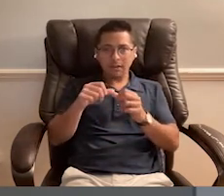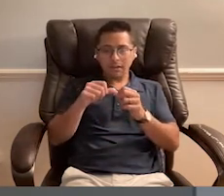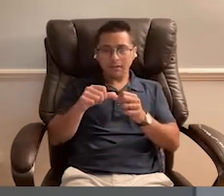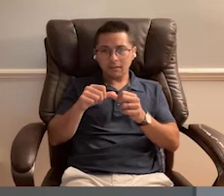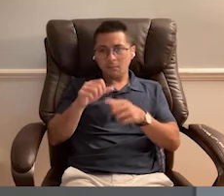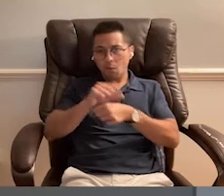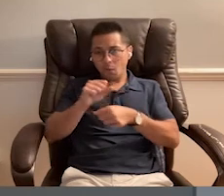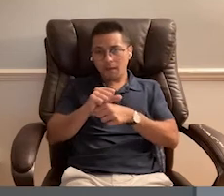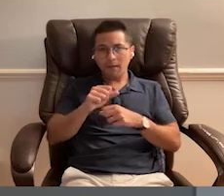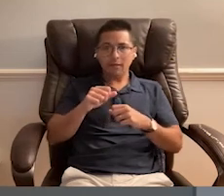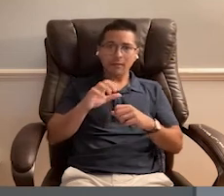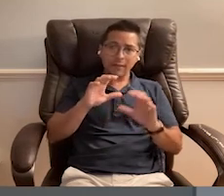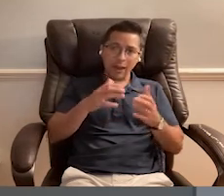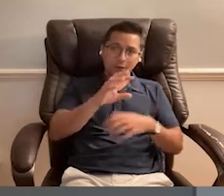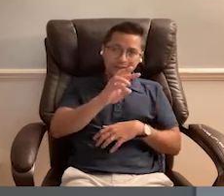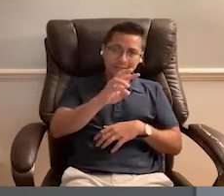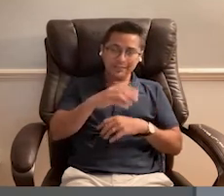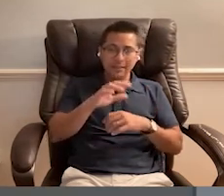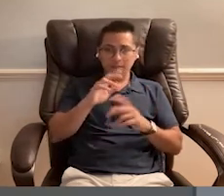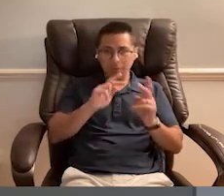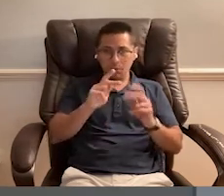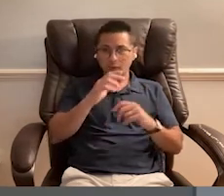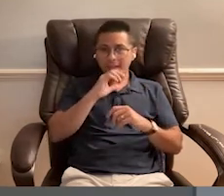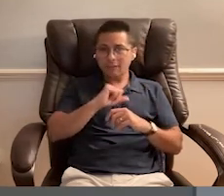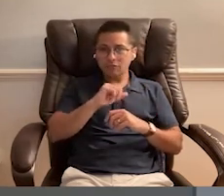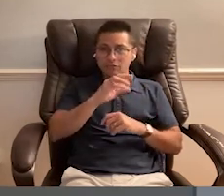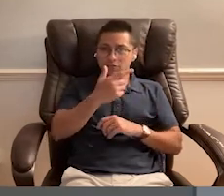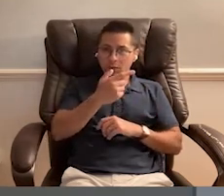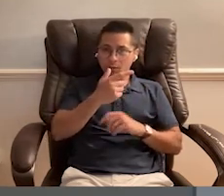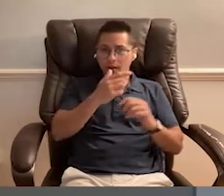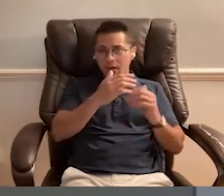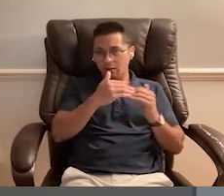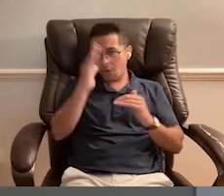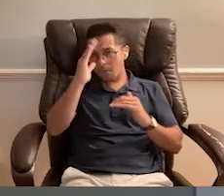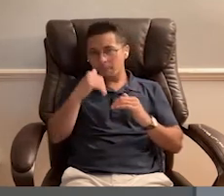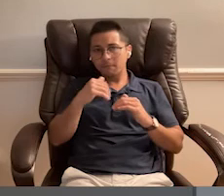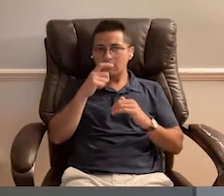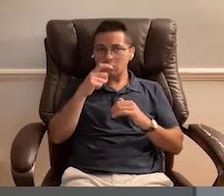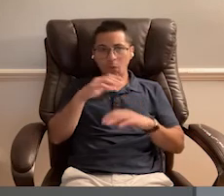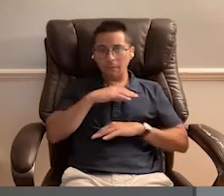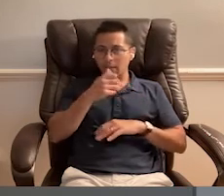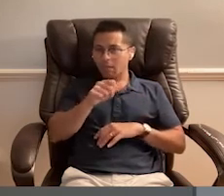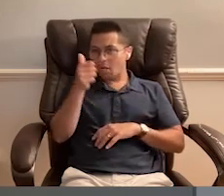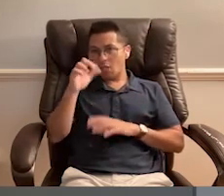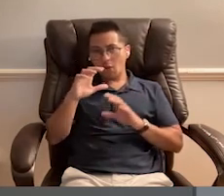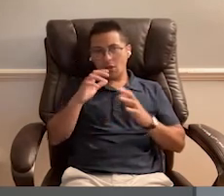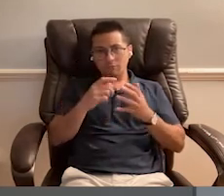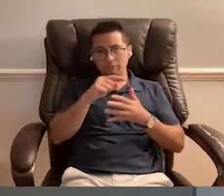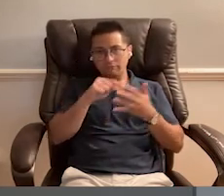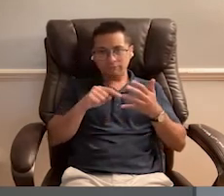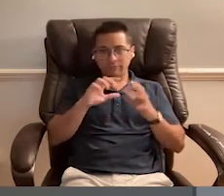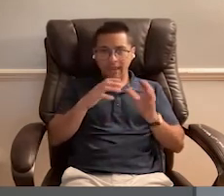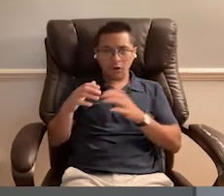day activity, maintain competitive employment, etc. Category 6 is individuals ages 21 years of age